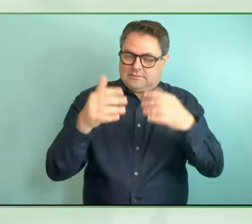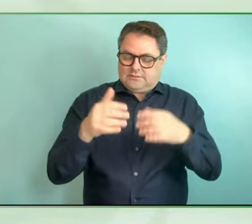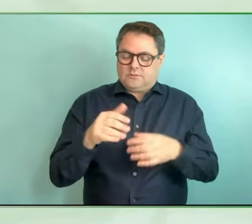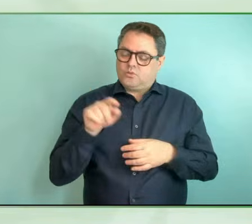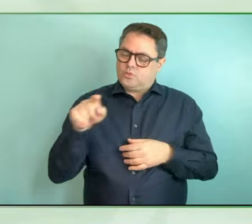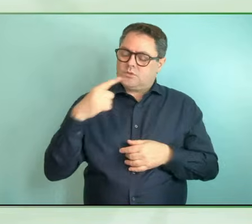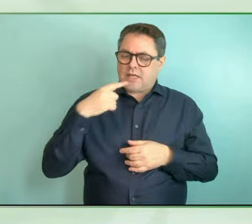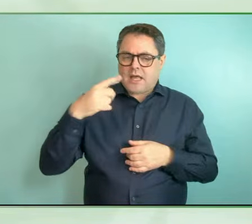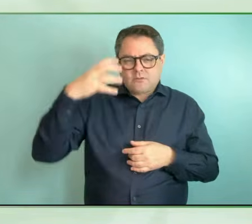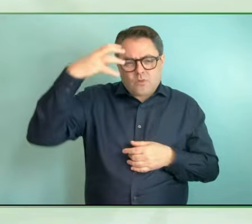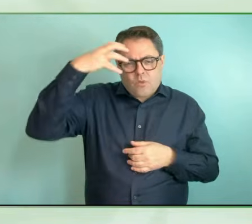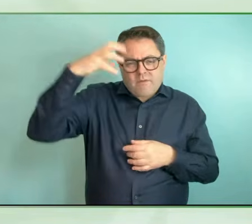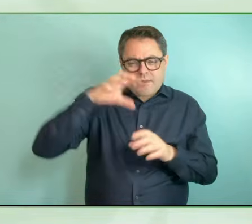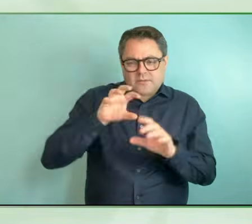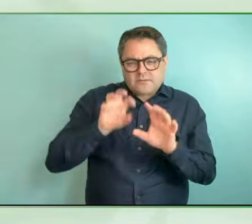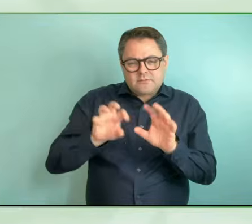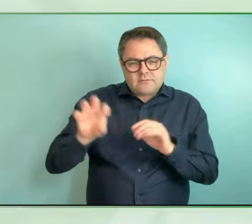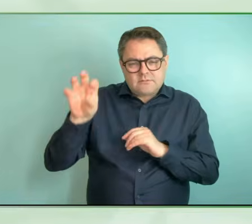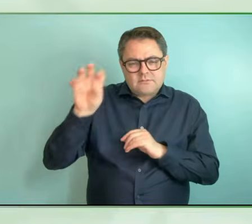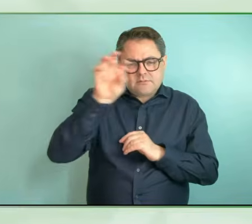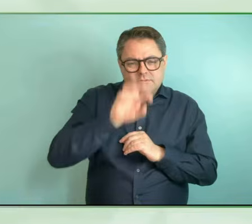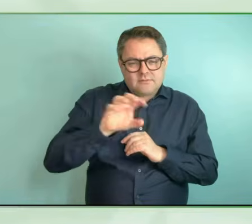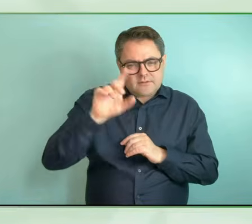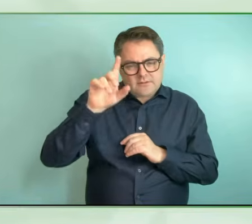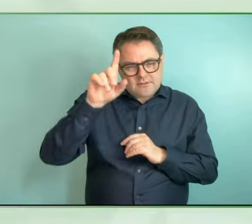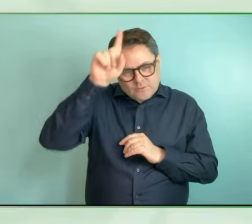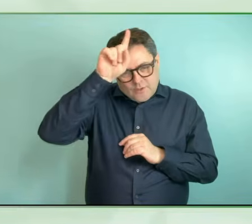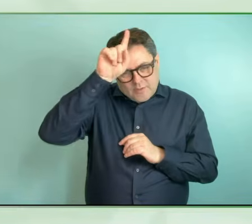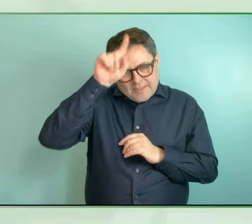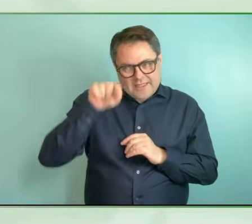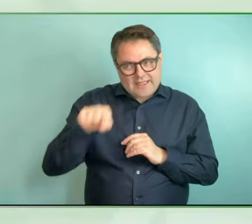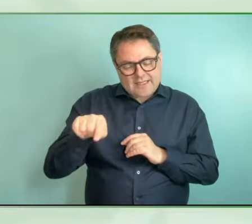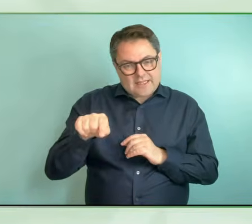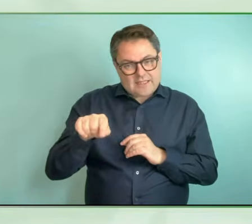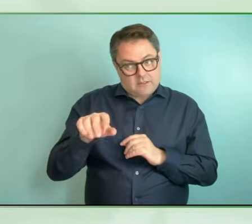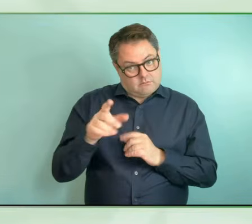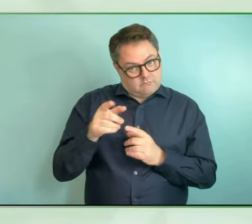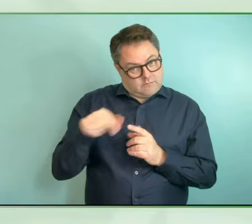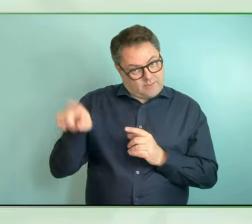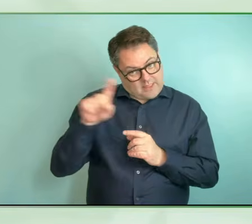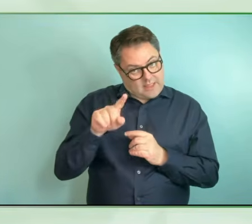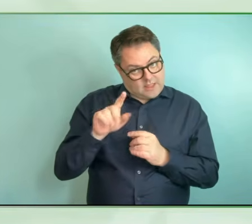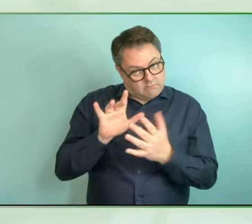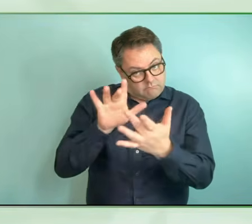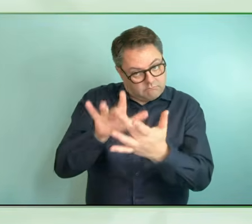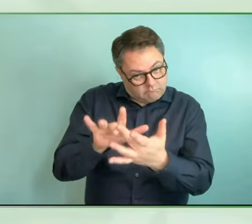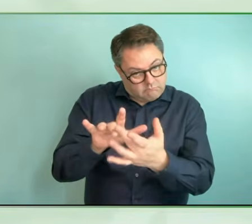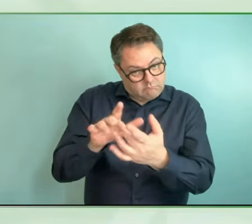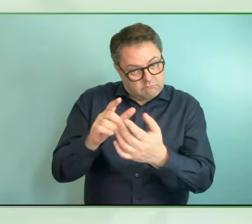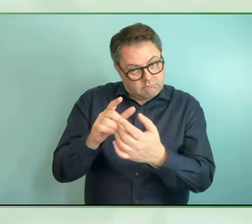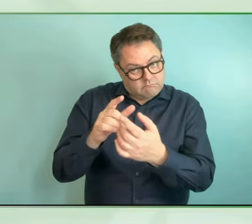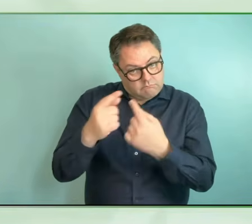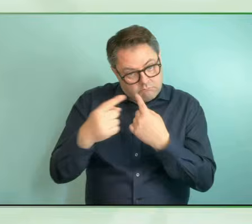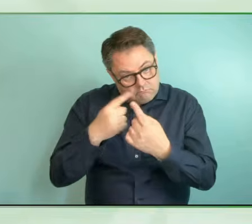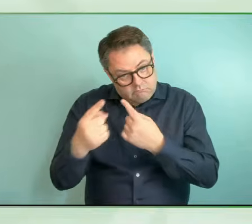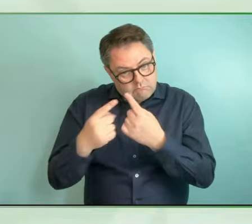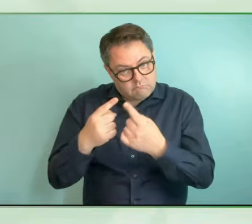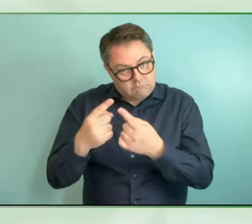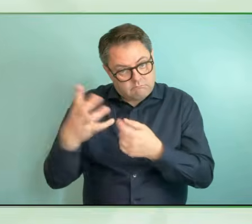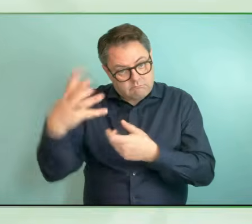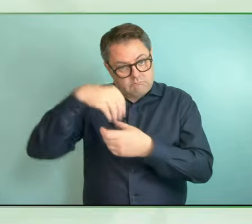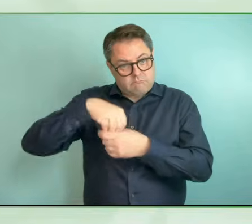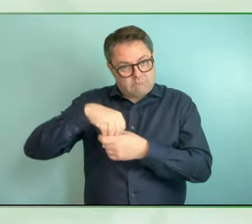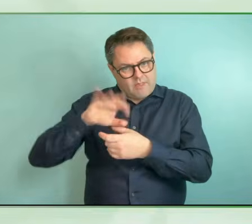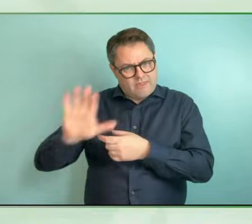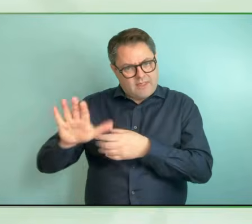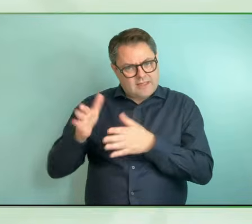So are people or city governments approaching you to have the data inserted, or how does this